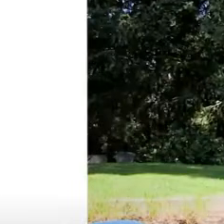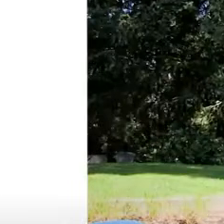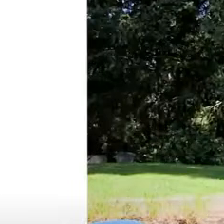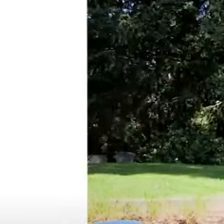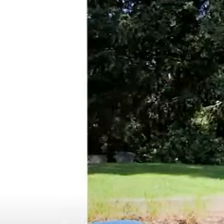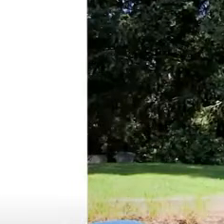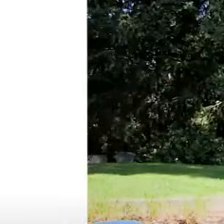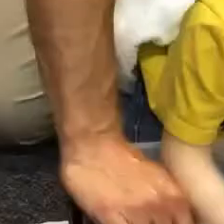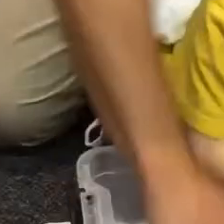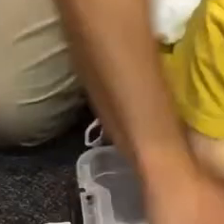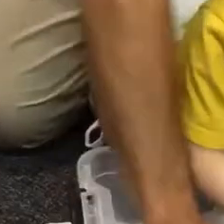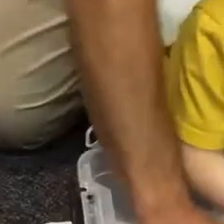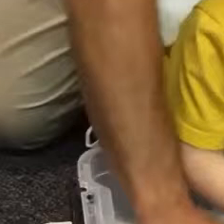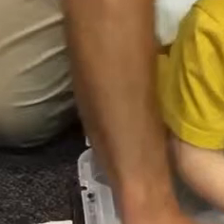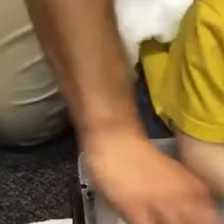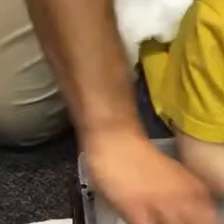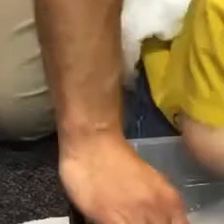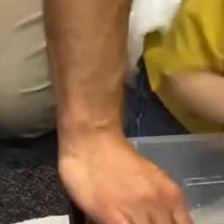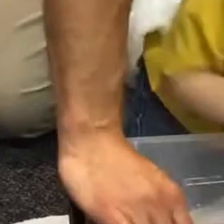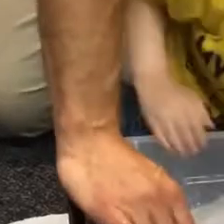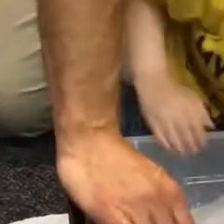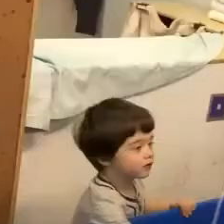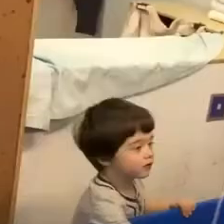language pathologists.